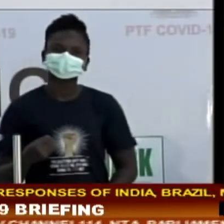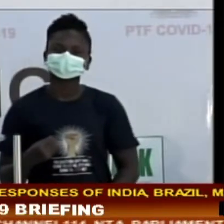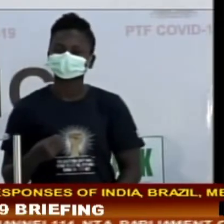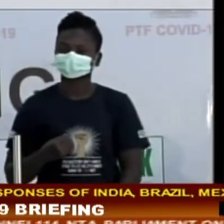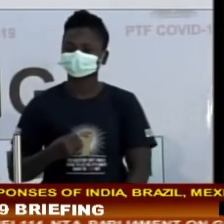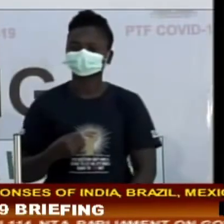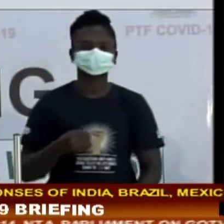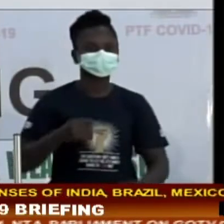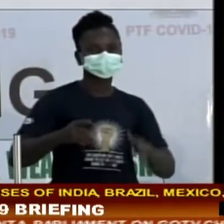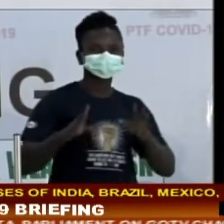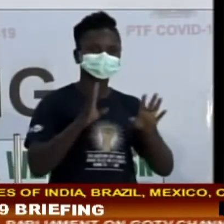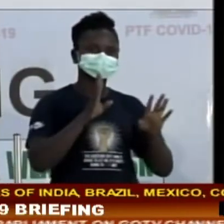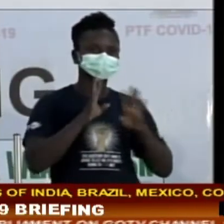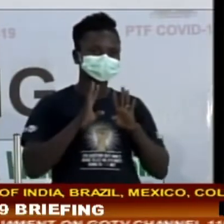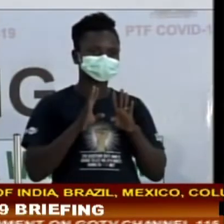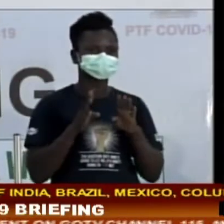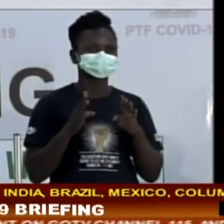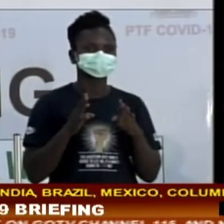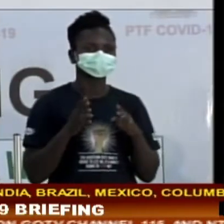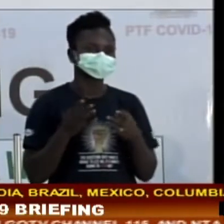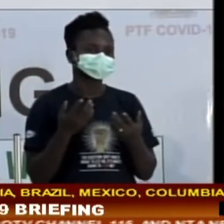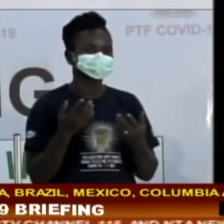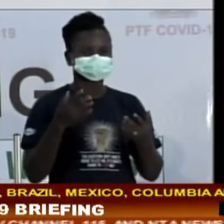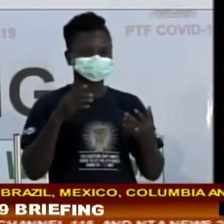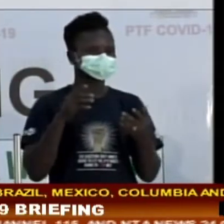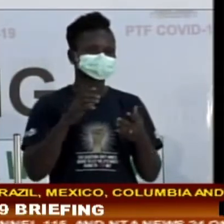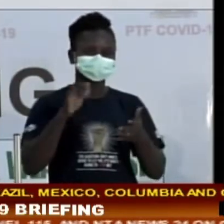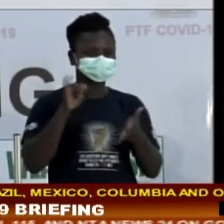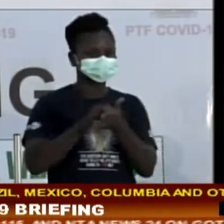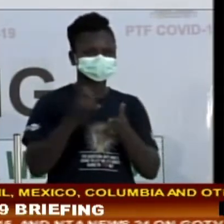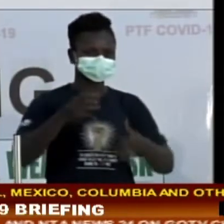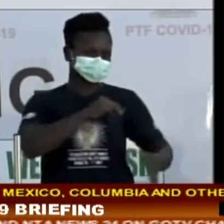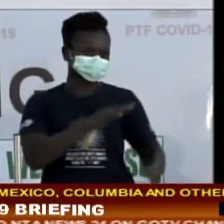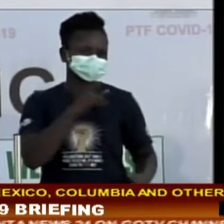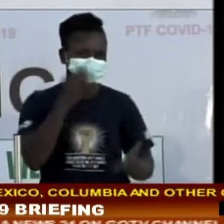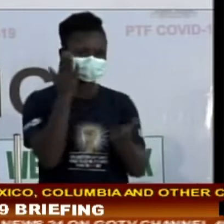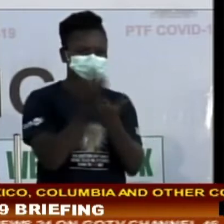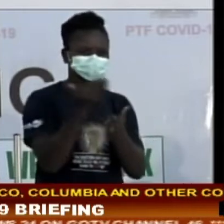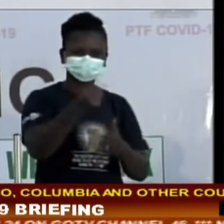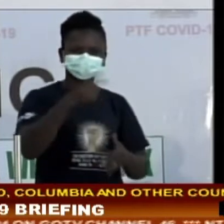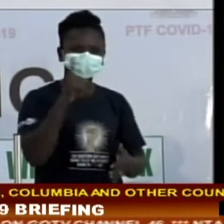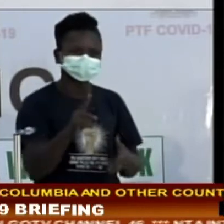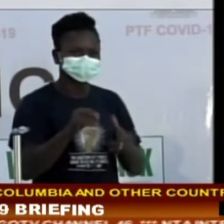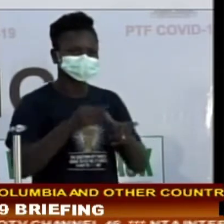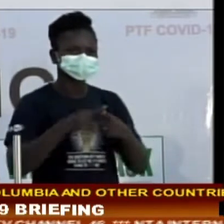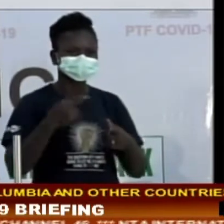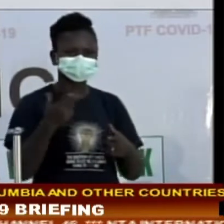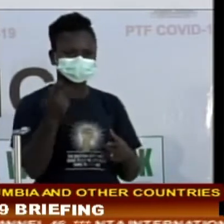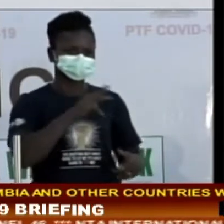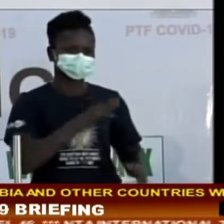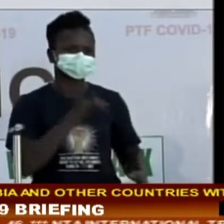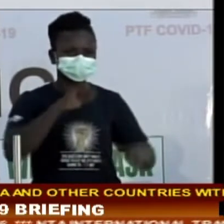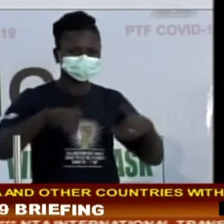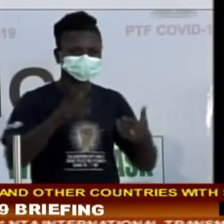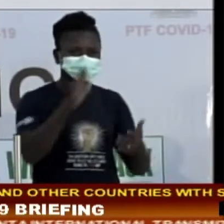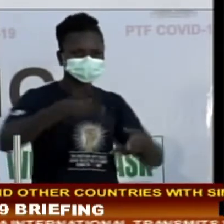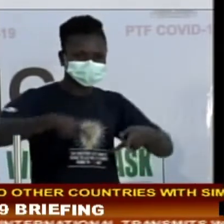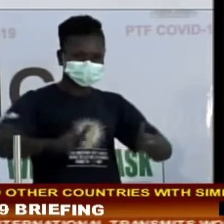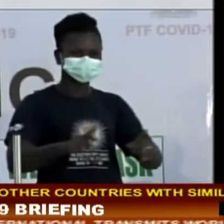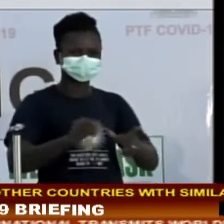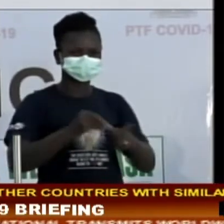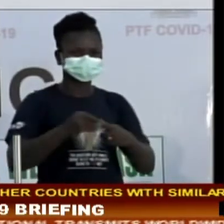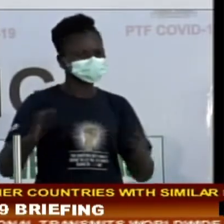ministry is is trying to stop anybody or that the ministry we want to uh give you your your permission your encouragement